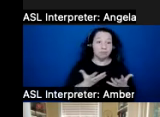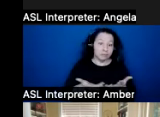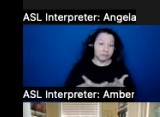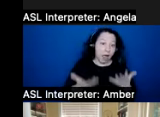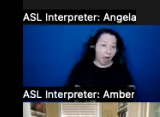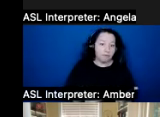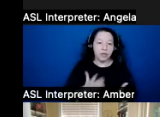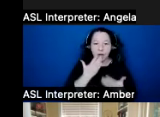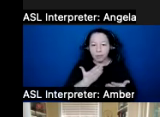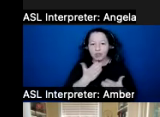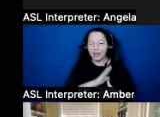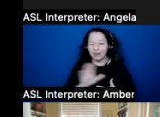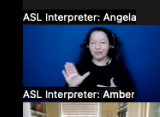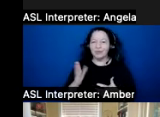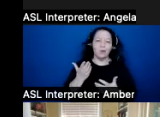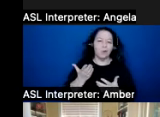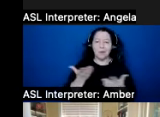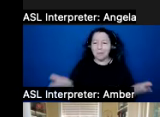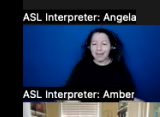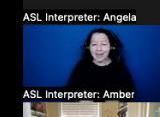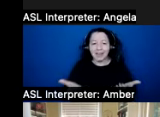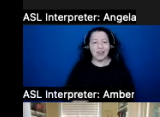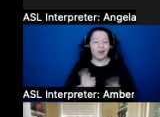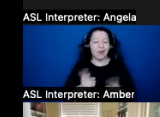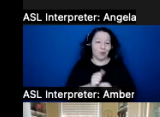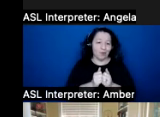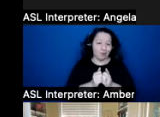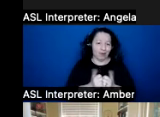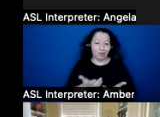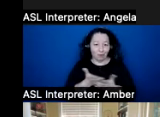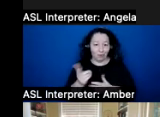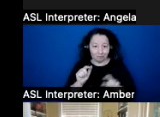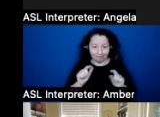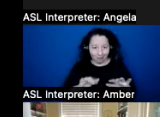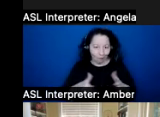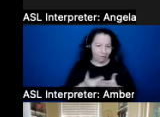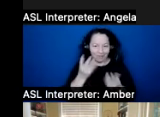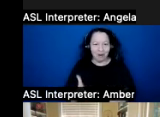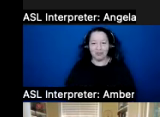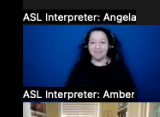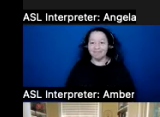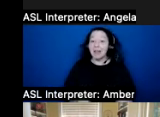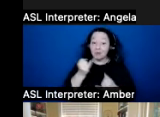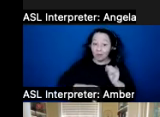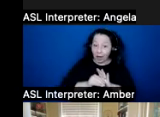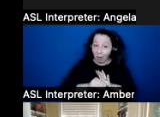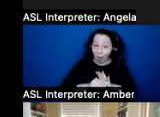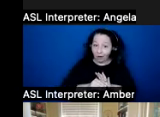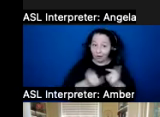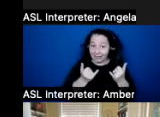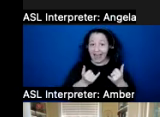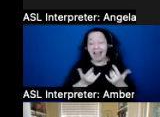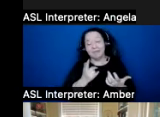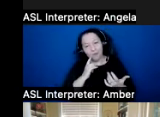through this information together. So our final module will be the final module of the day, I should